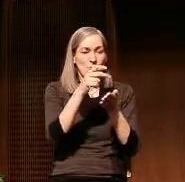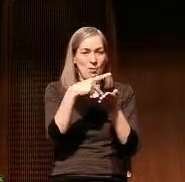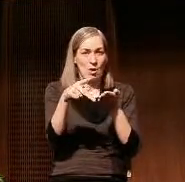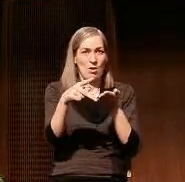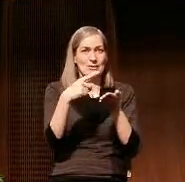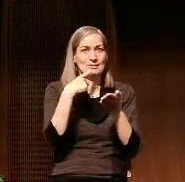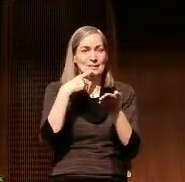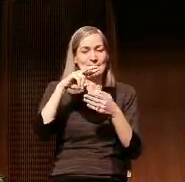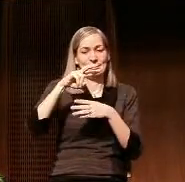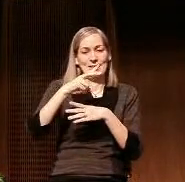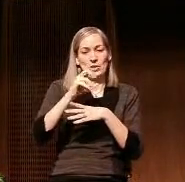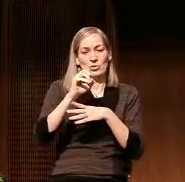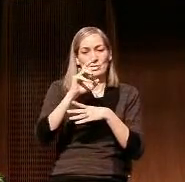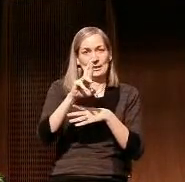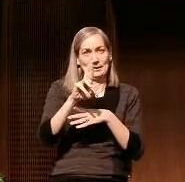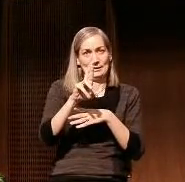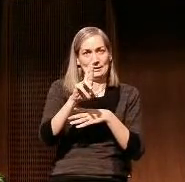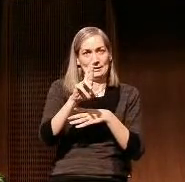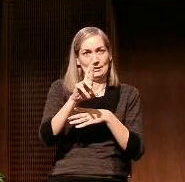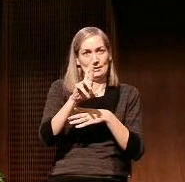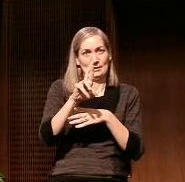in 2 Corinthians